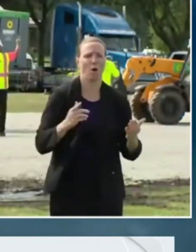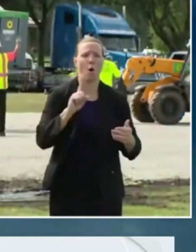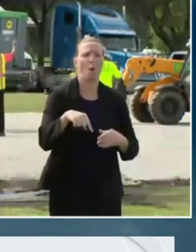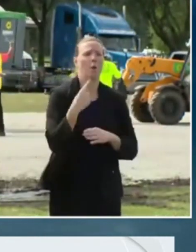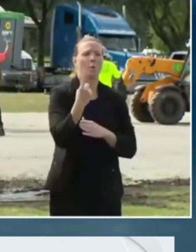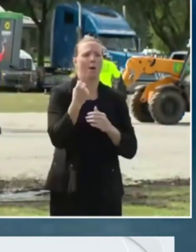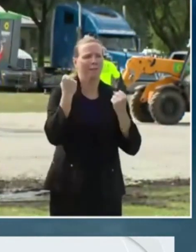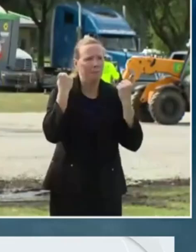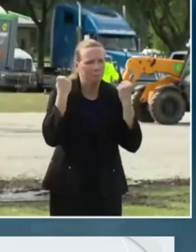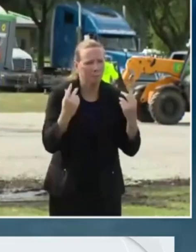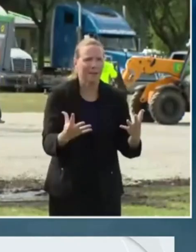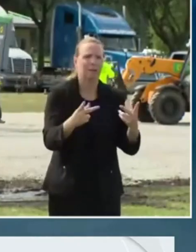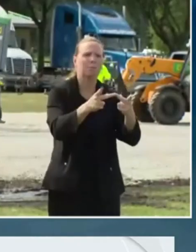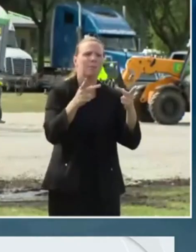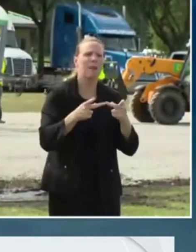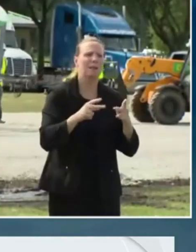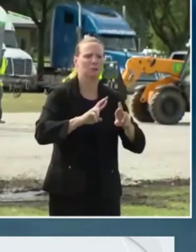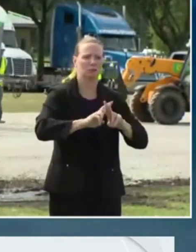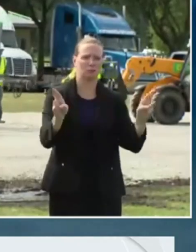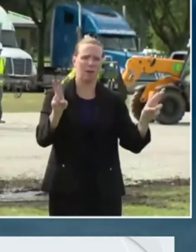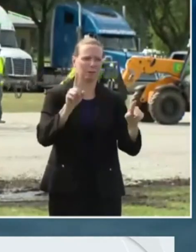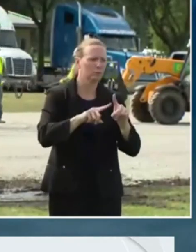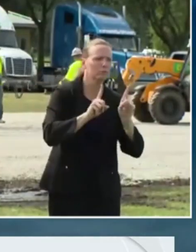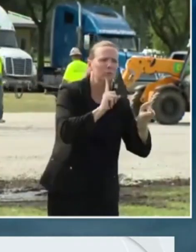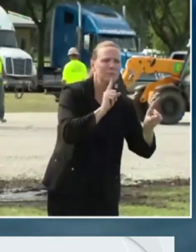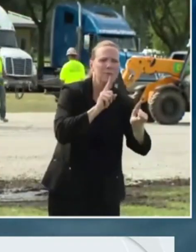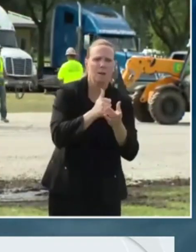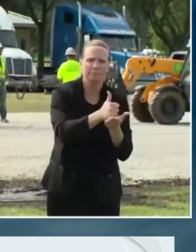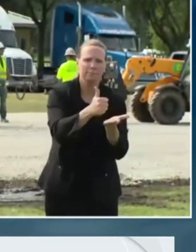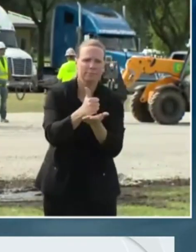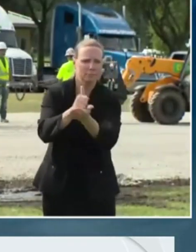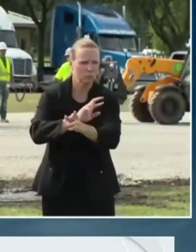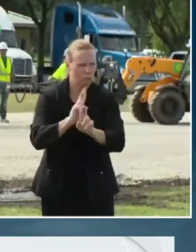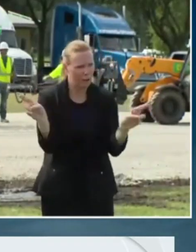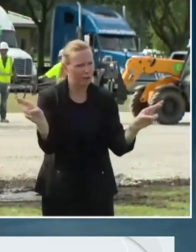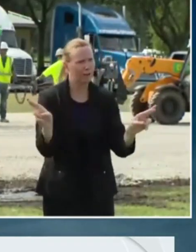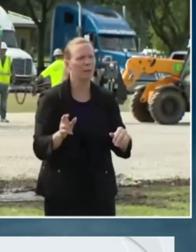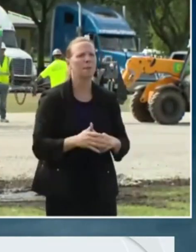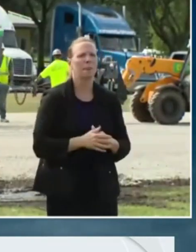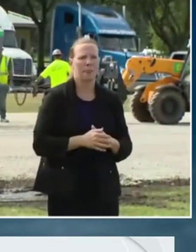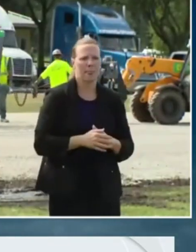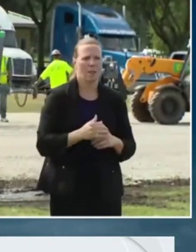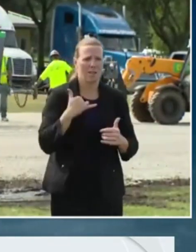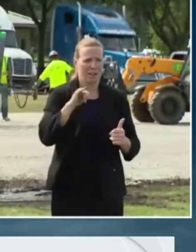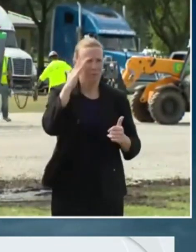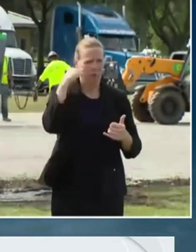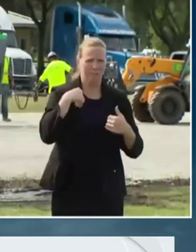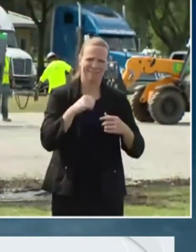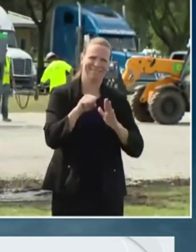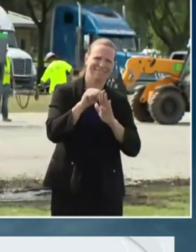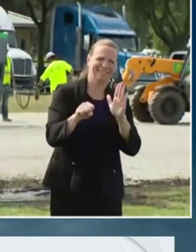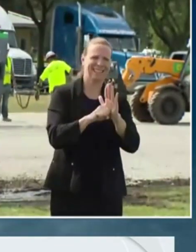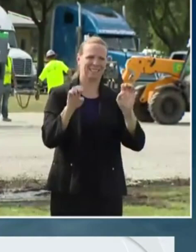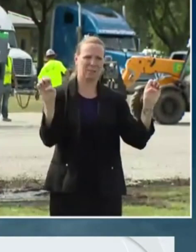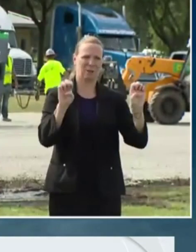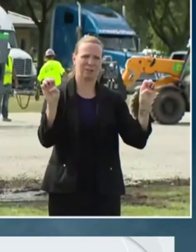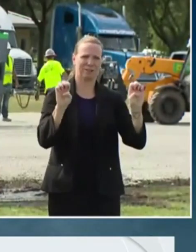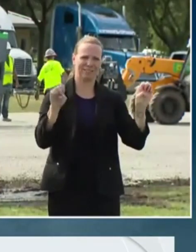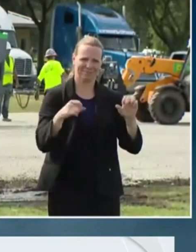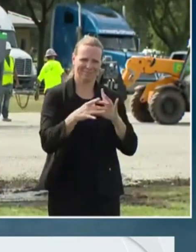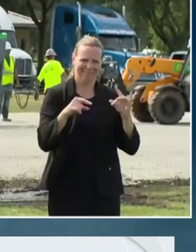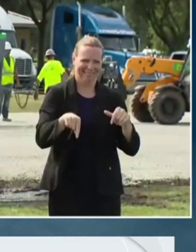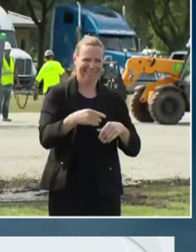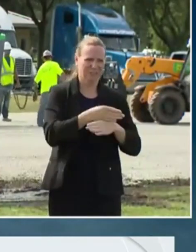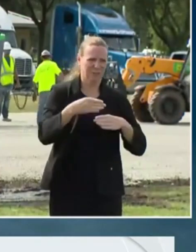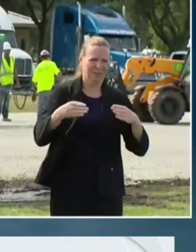sites that are ready to go. The reason why we do state of emergency, we did it over the weekend on Saturday. We